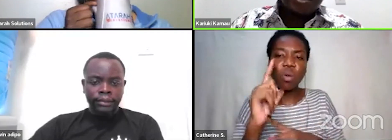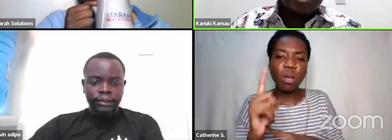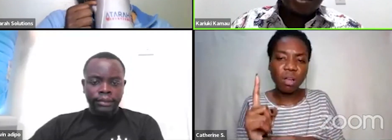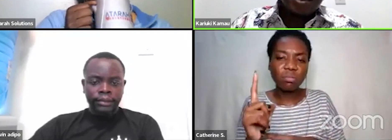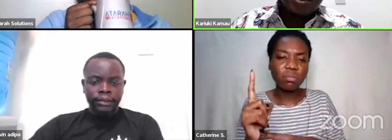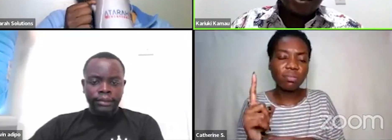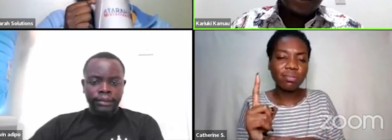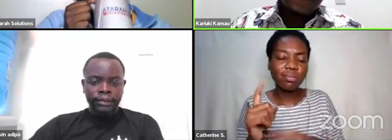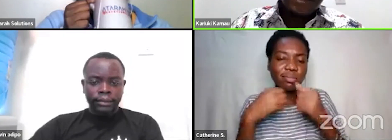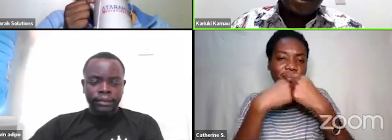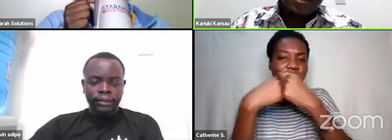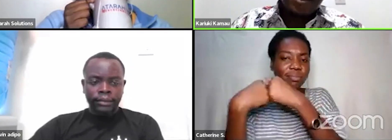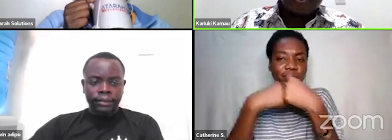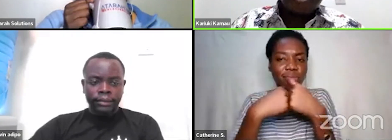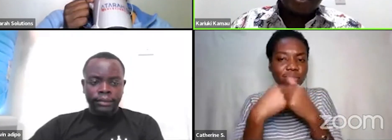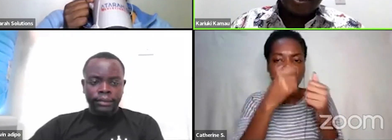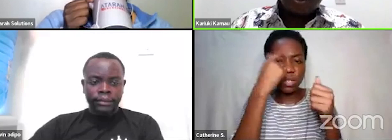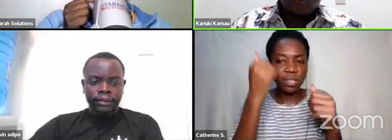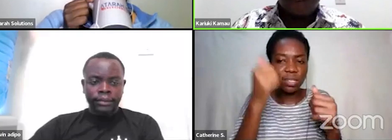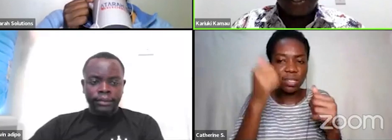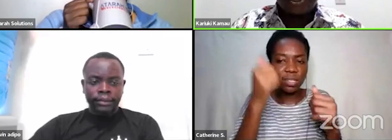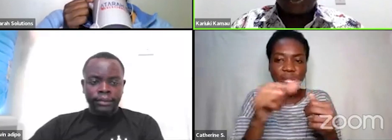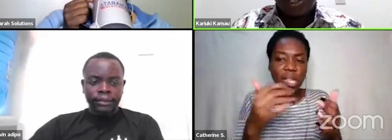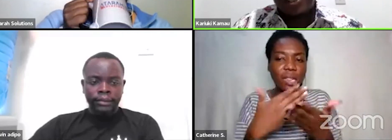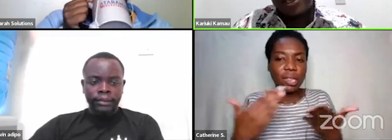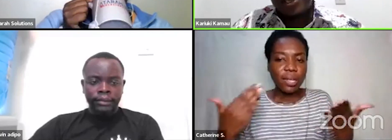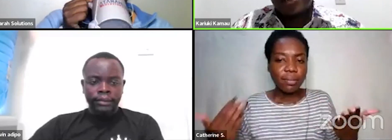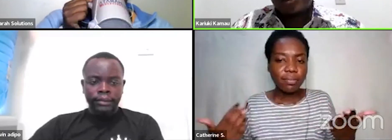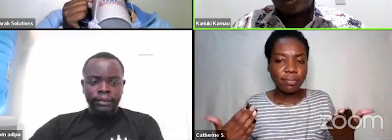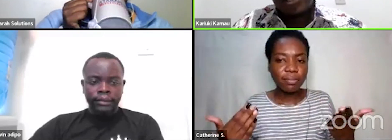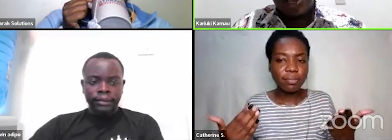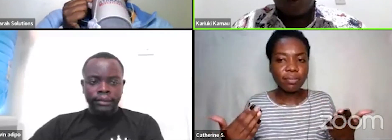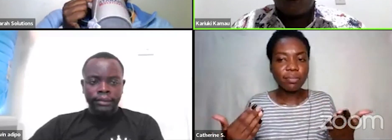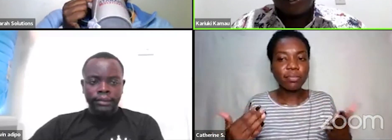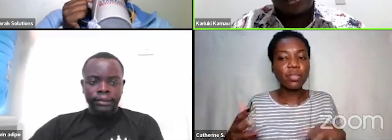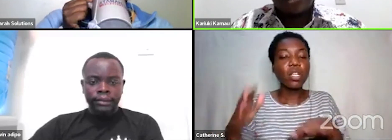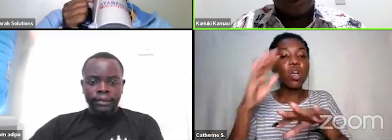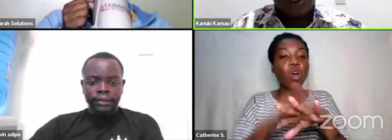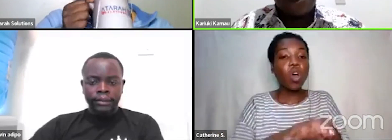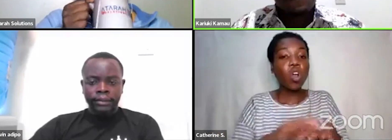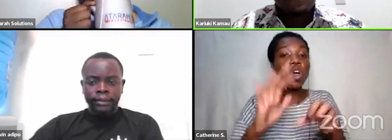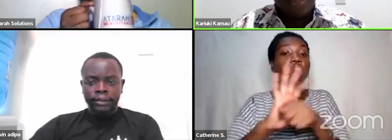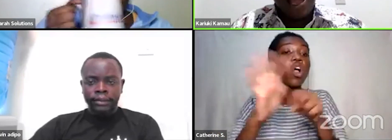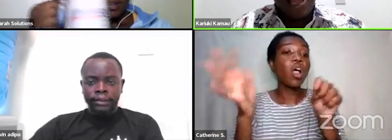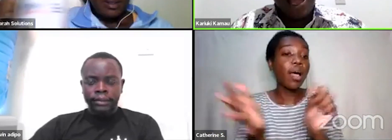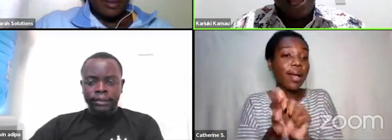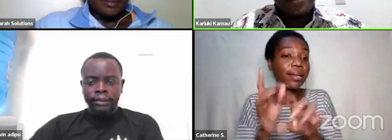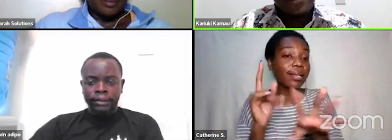Something else is on COVID, during the COVID season.